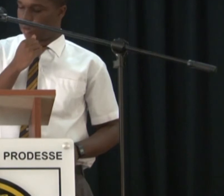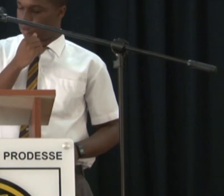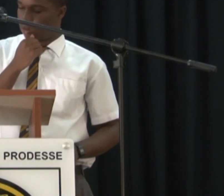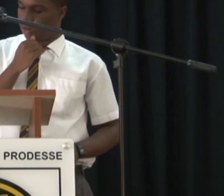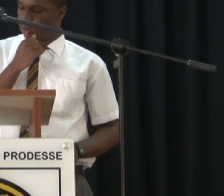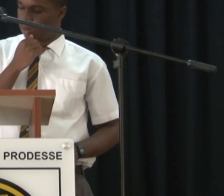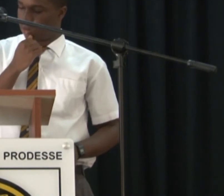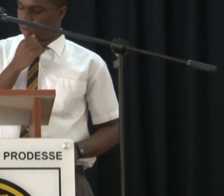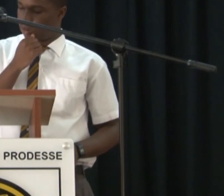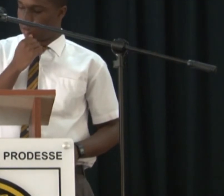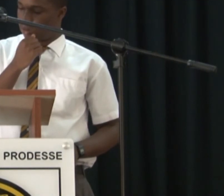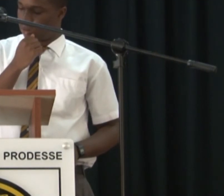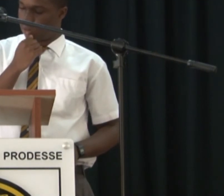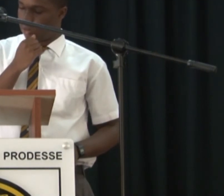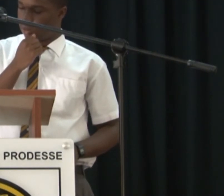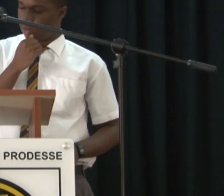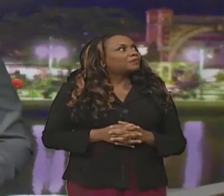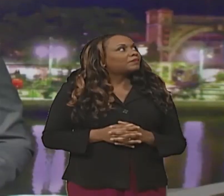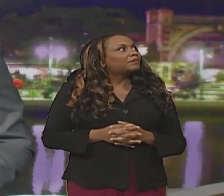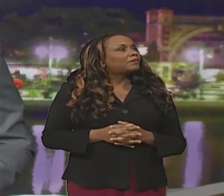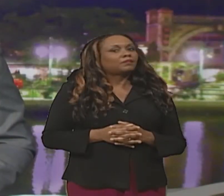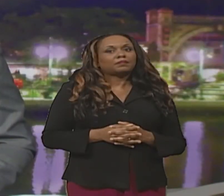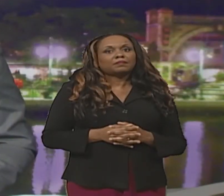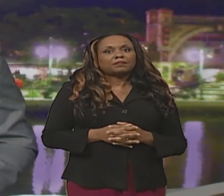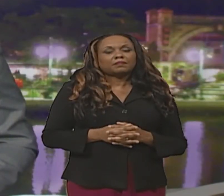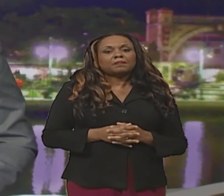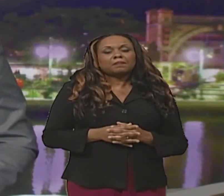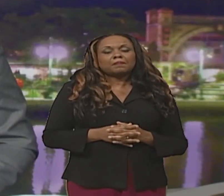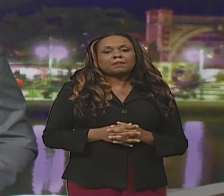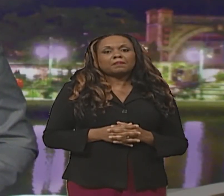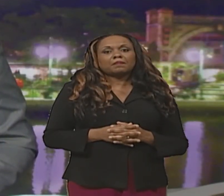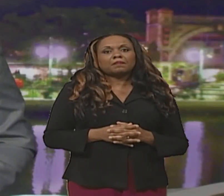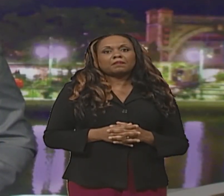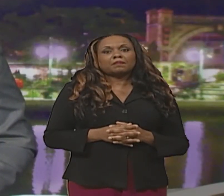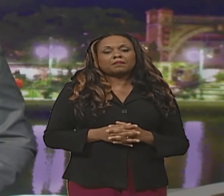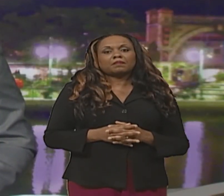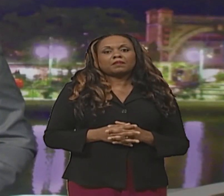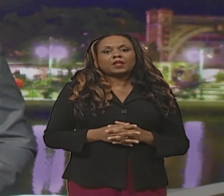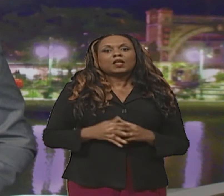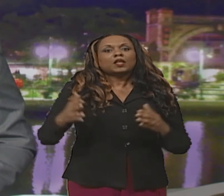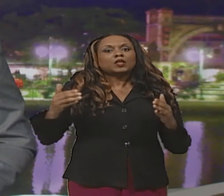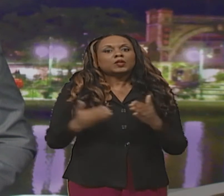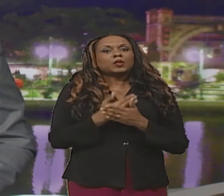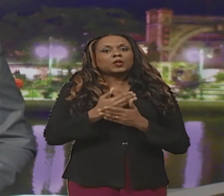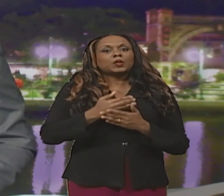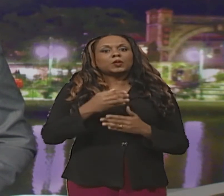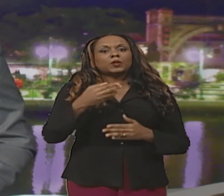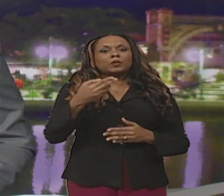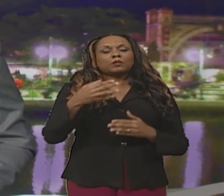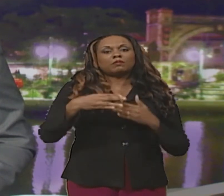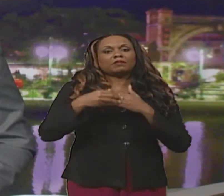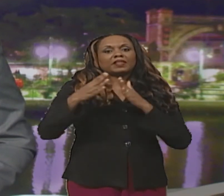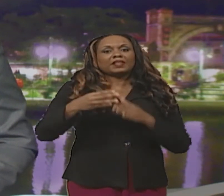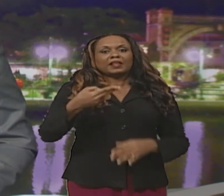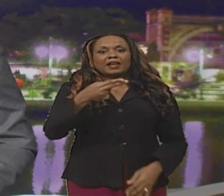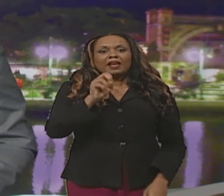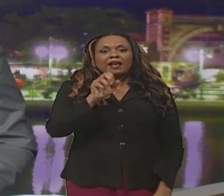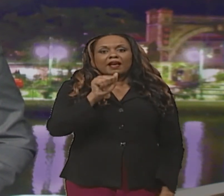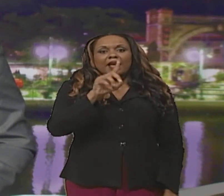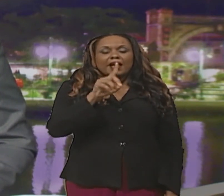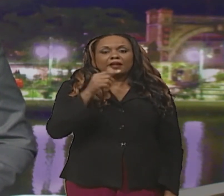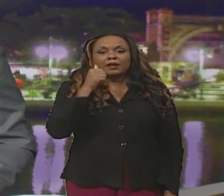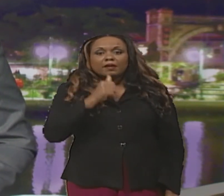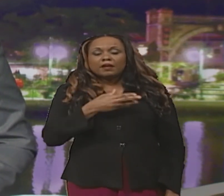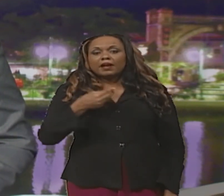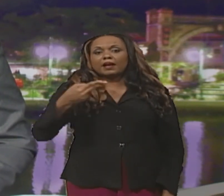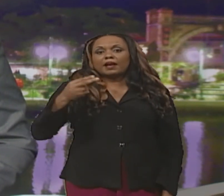but for life. Newly installed head girl Cara Carrett and head boy Ellen Harewood Ford reminded